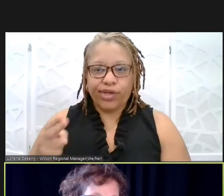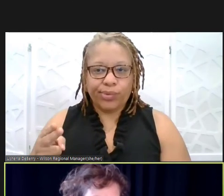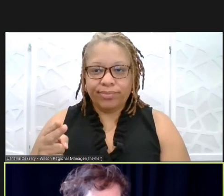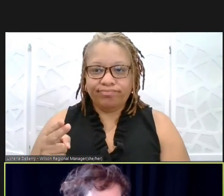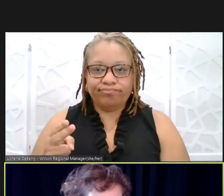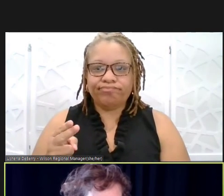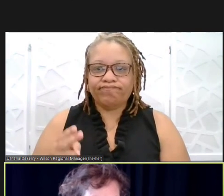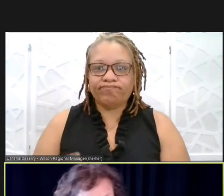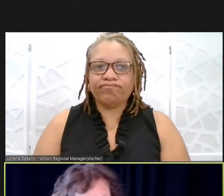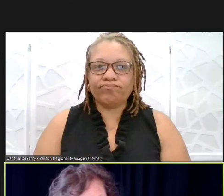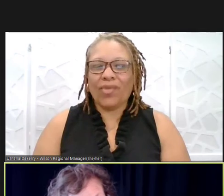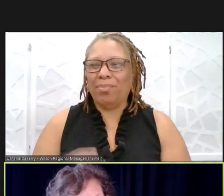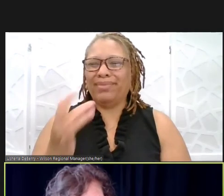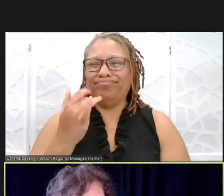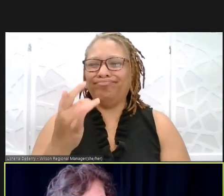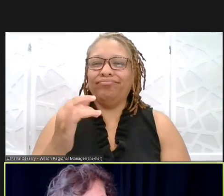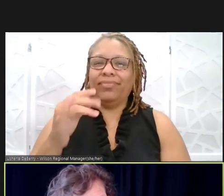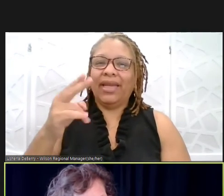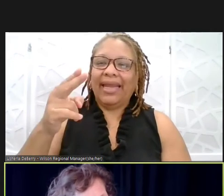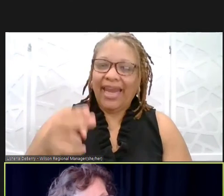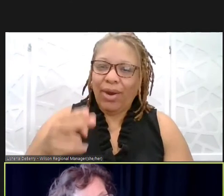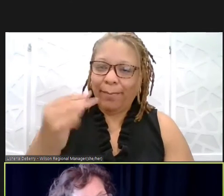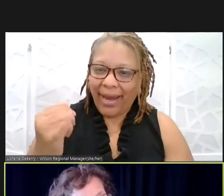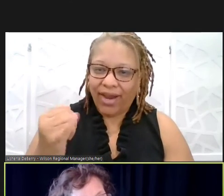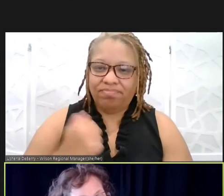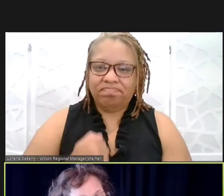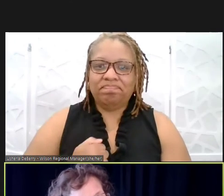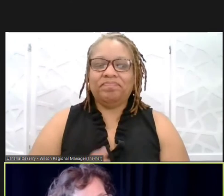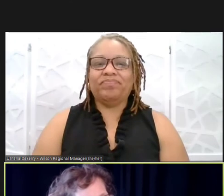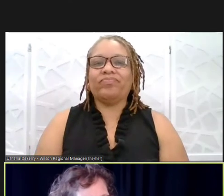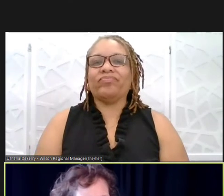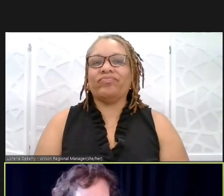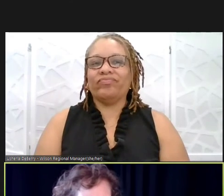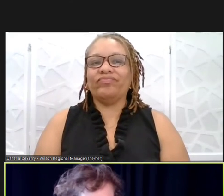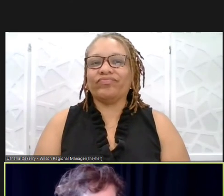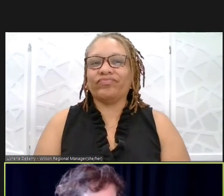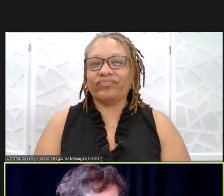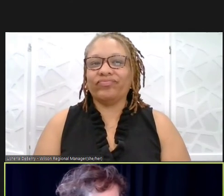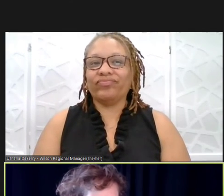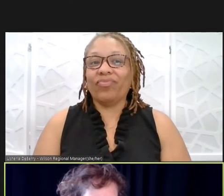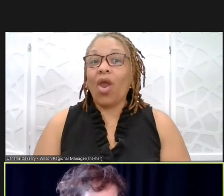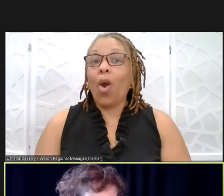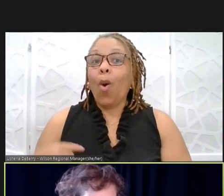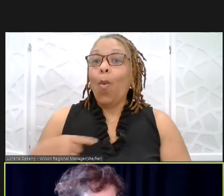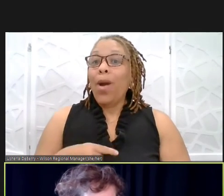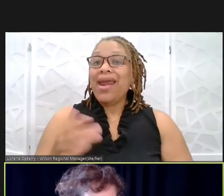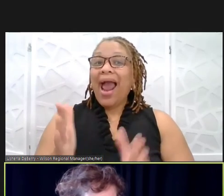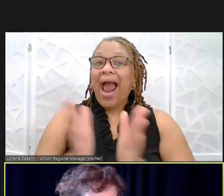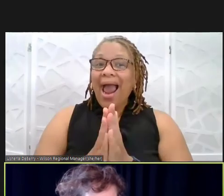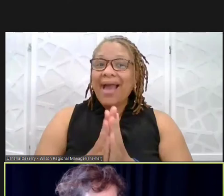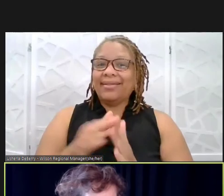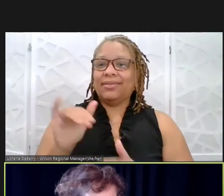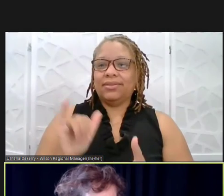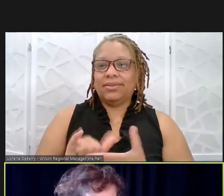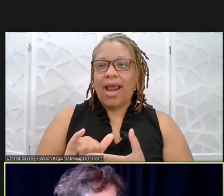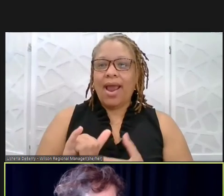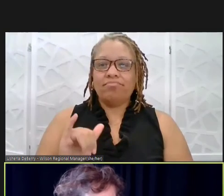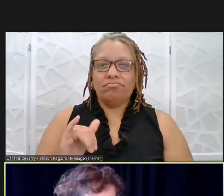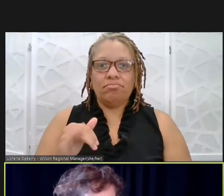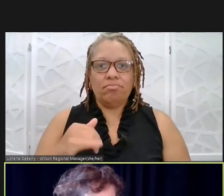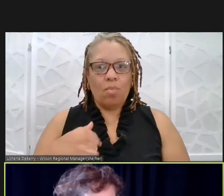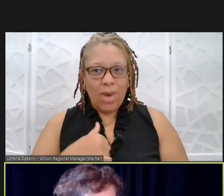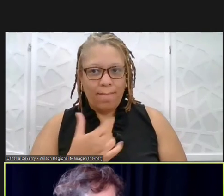of hearing, or deafblind, or a person with hearing loss, but do not say hearing impaired.